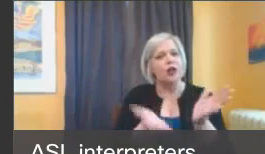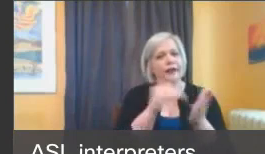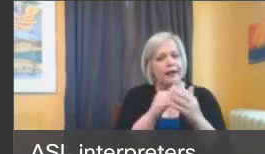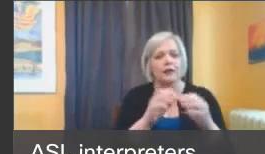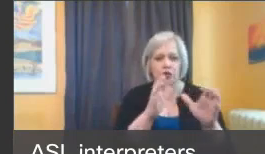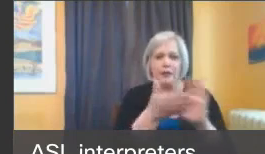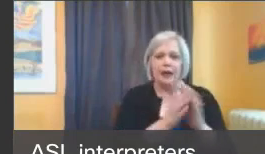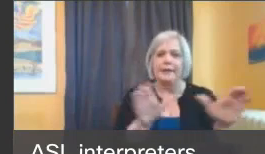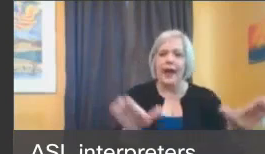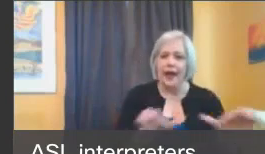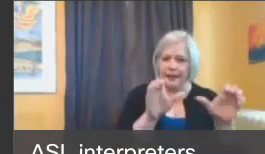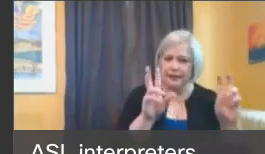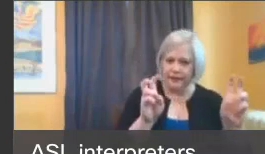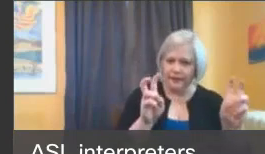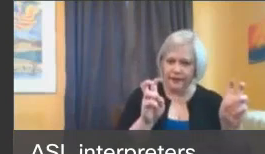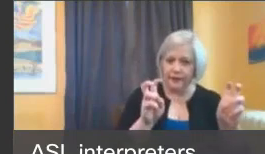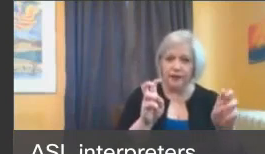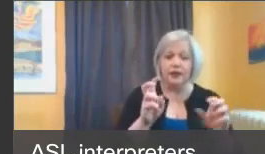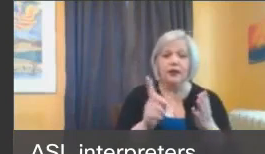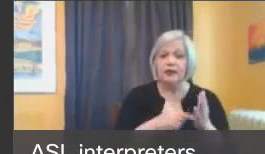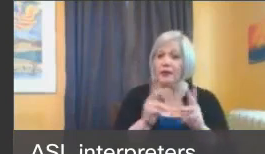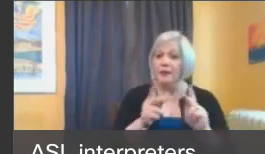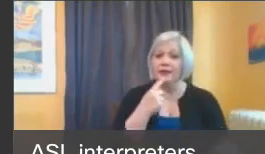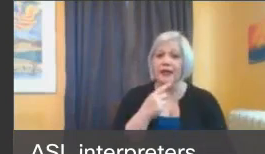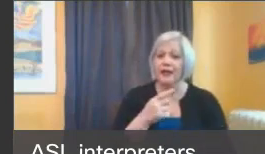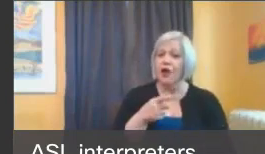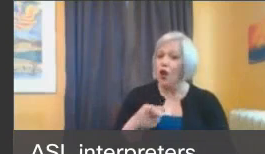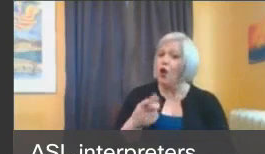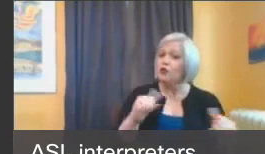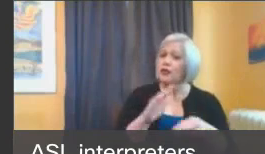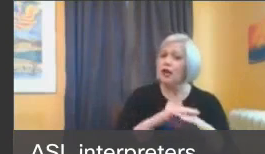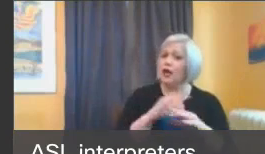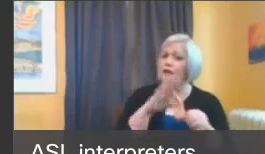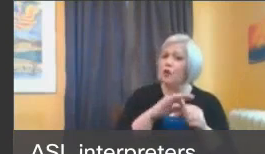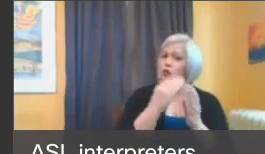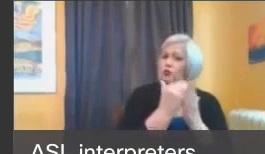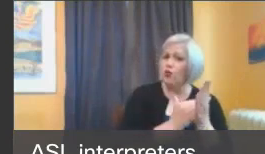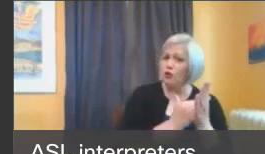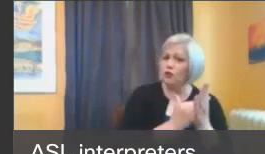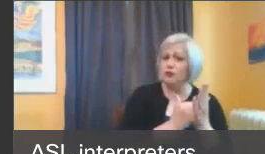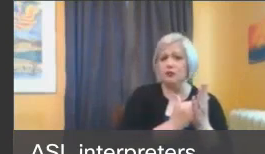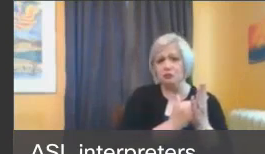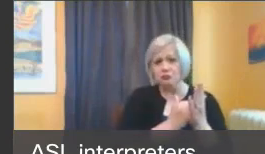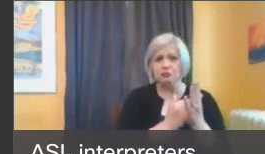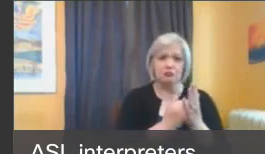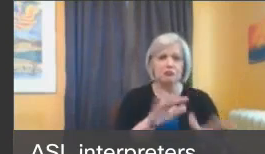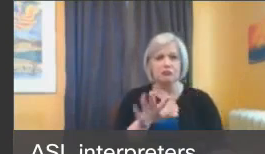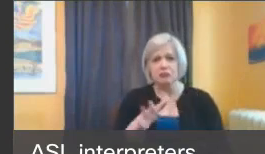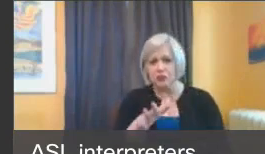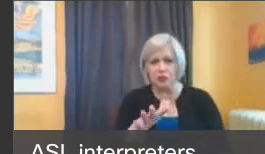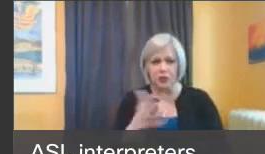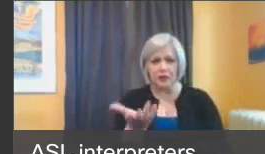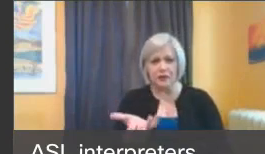you're inactive. And then sometimes people will say, oh, they're still on the voter rolls. Well, sort of. And, you